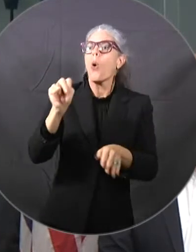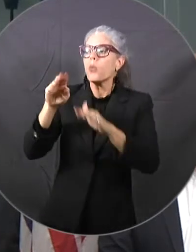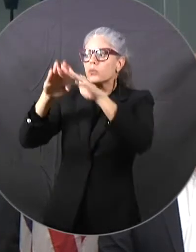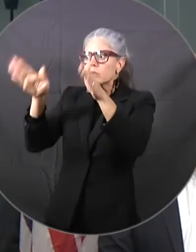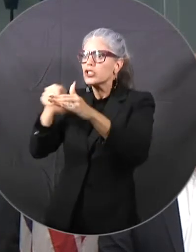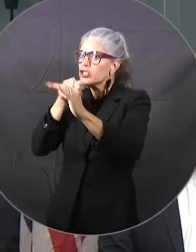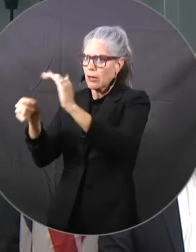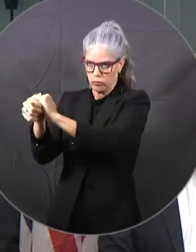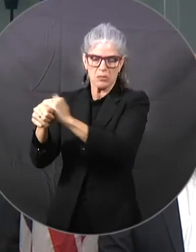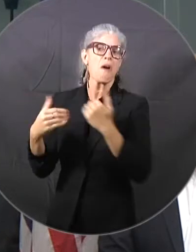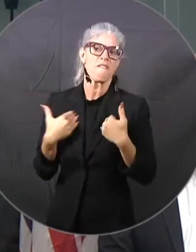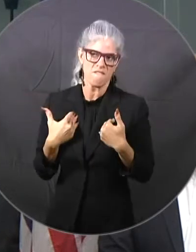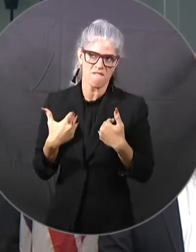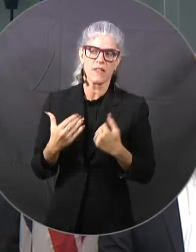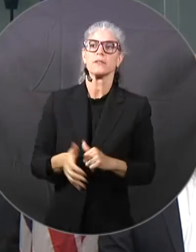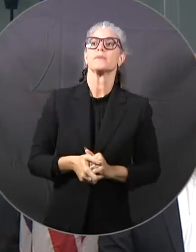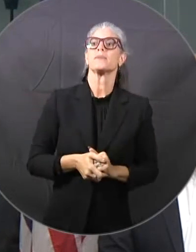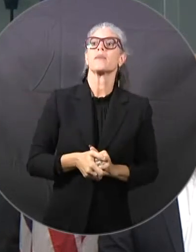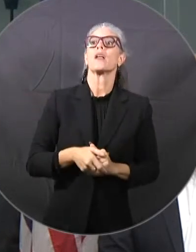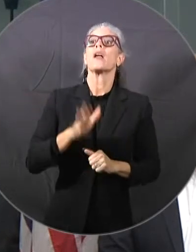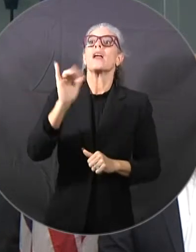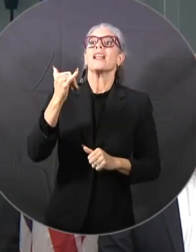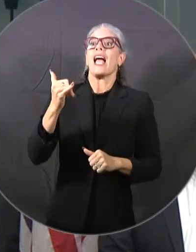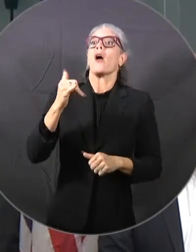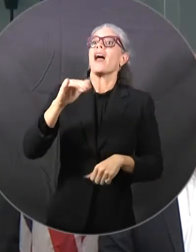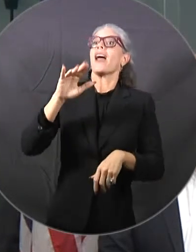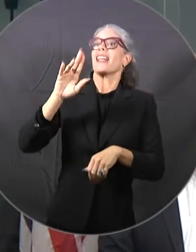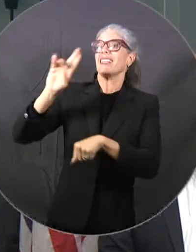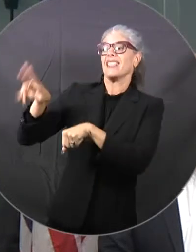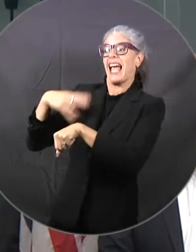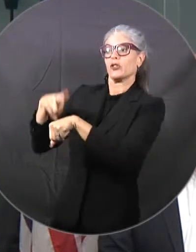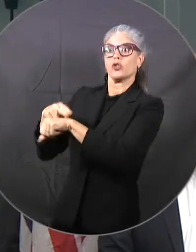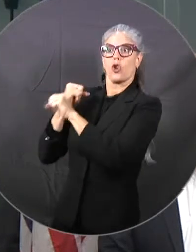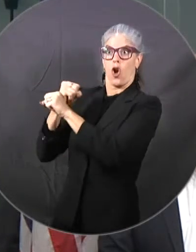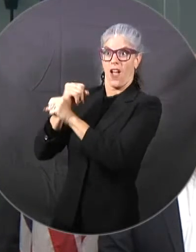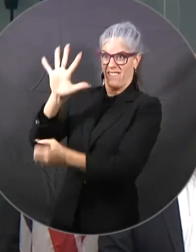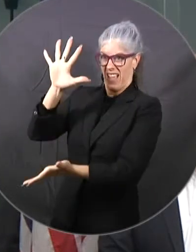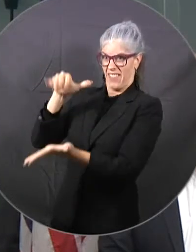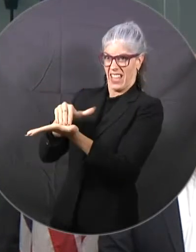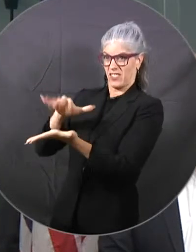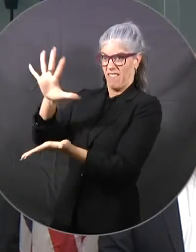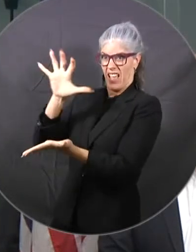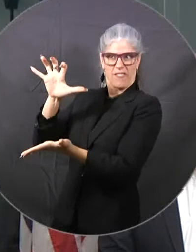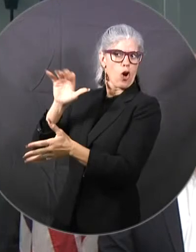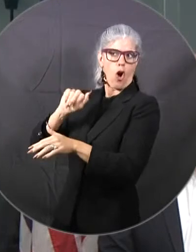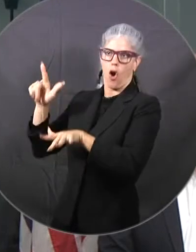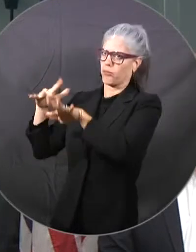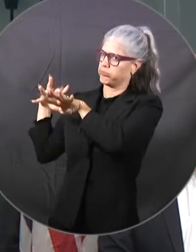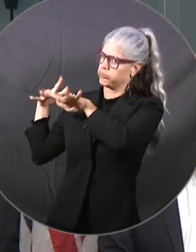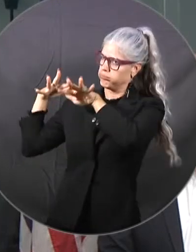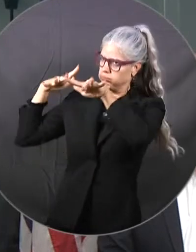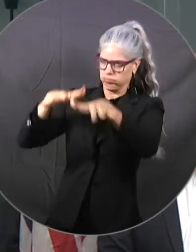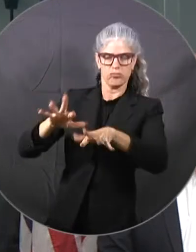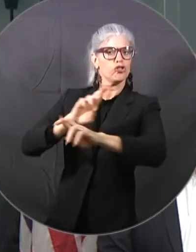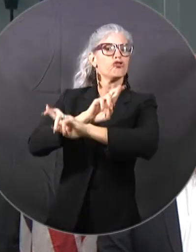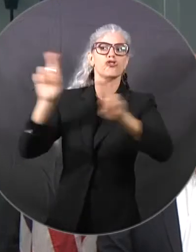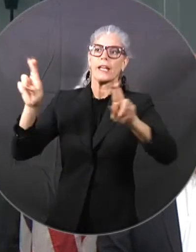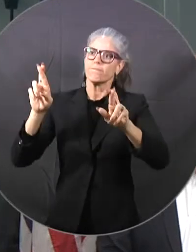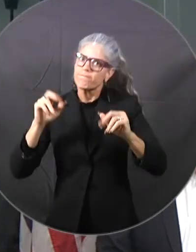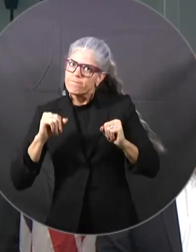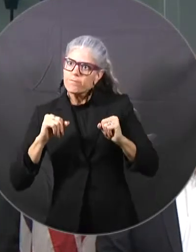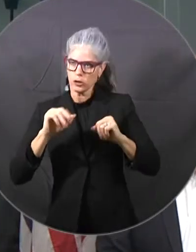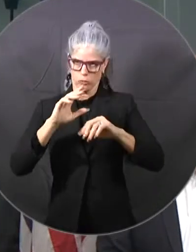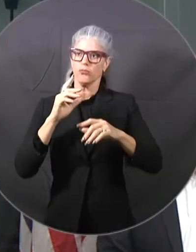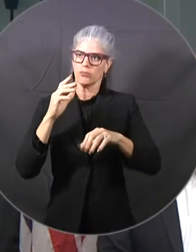National Guardsmen available in our state to respond to the storm. They have access to a lot of different assets, both on the ground and in